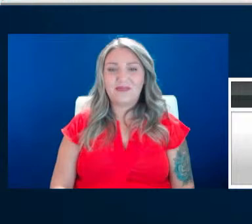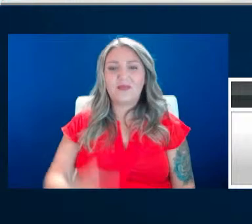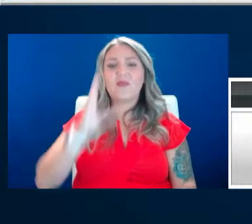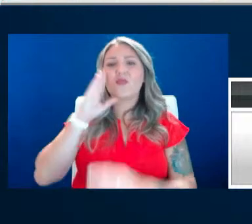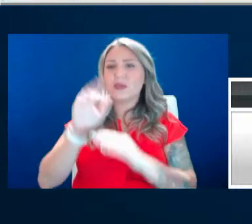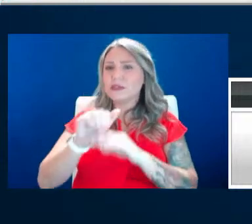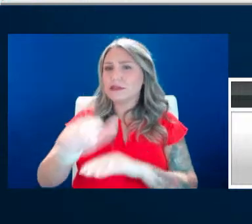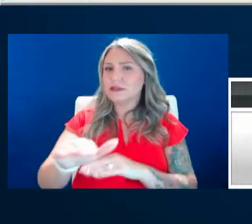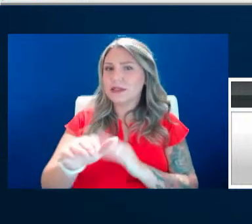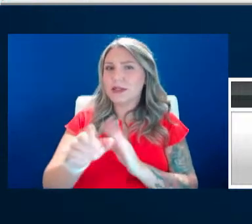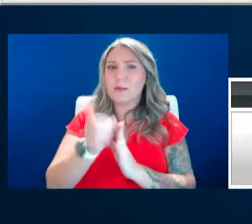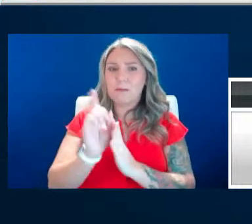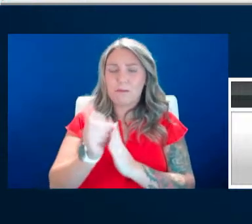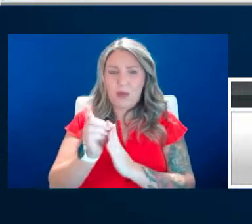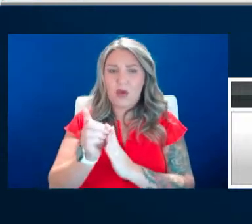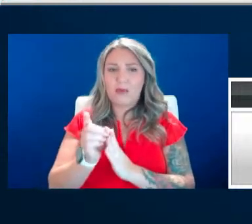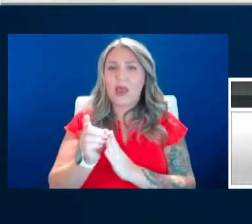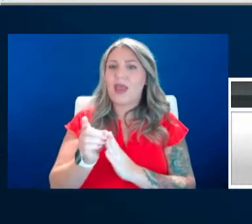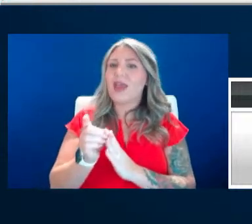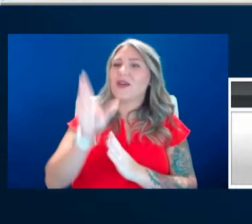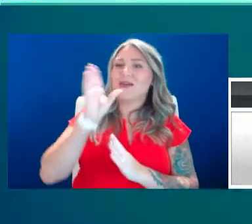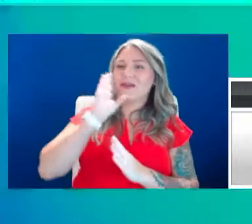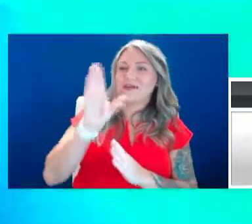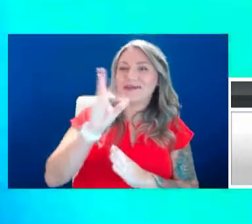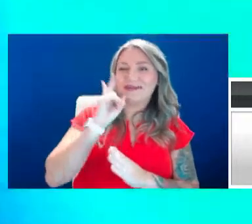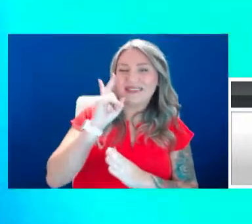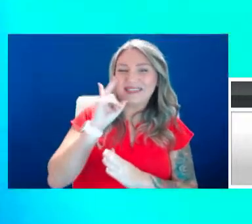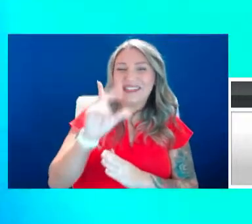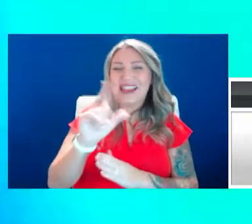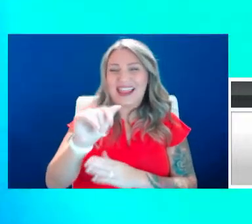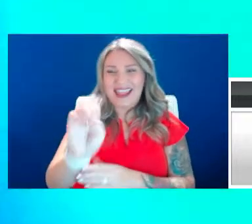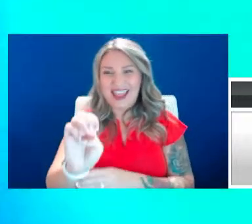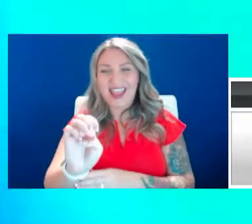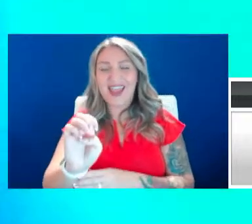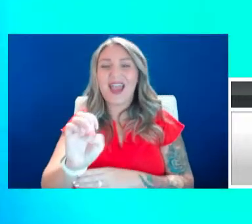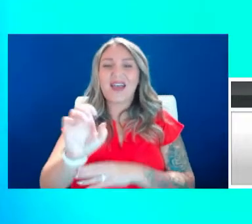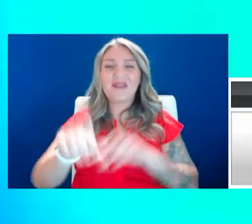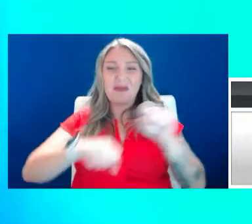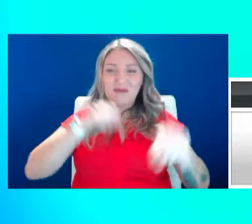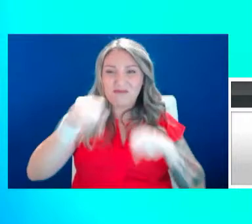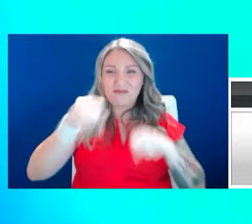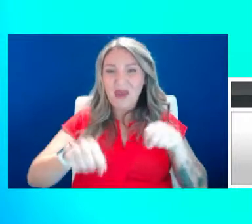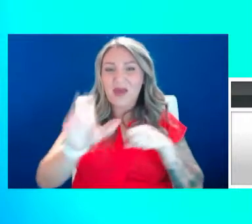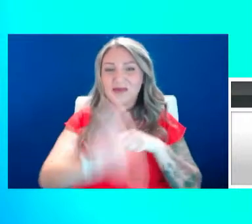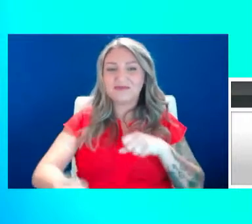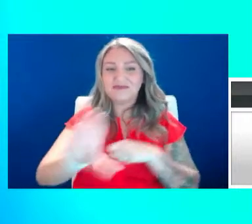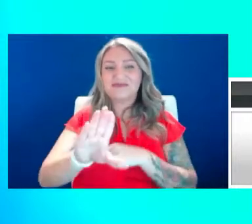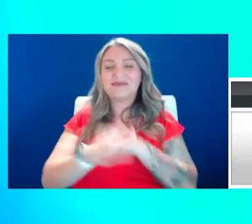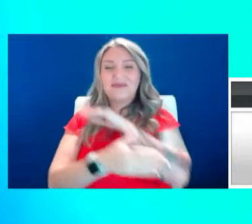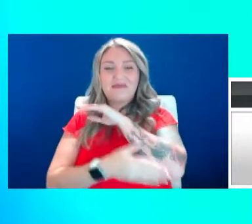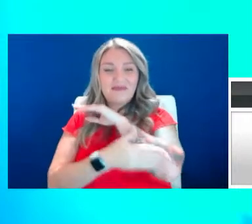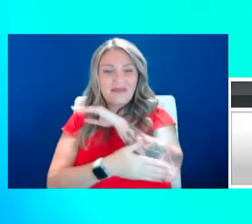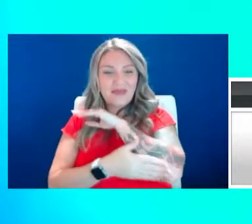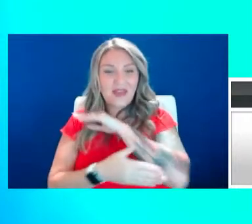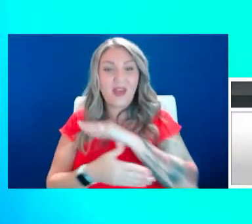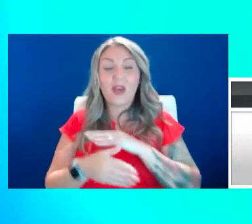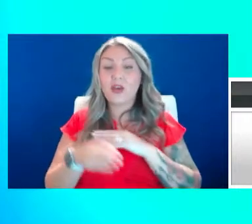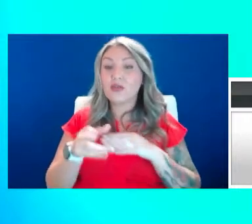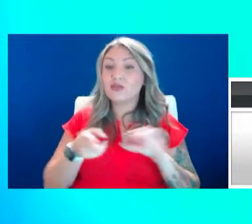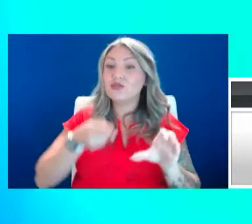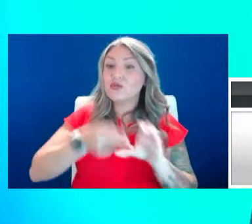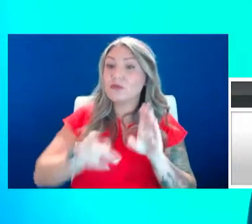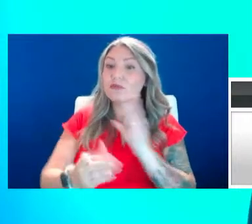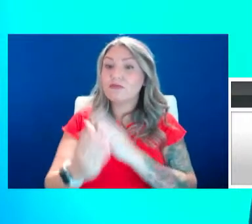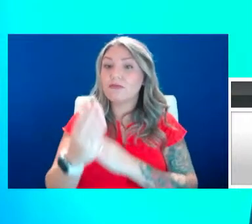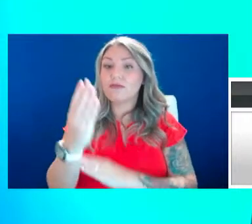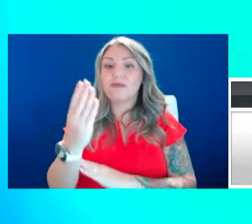just a moment, and we'll take that live as they go to take on to their bikes and get going across country. Okay, so joining us this morning, we are joined